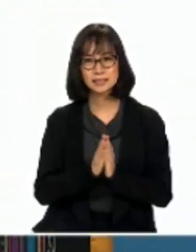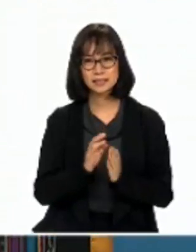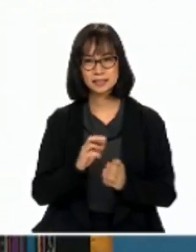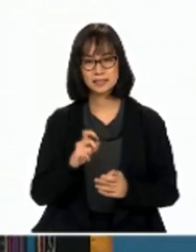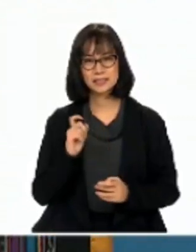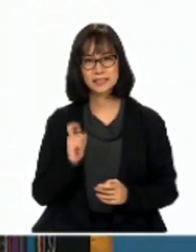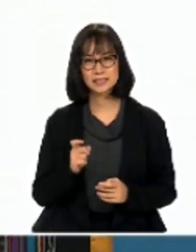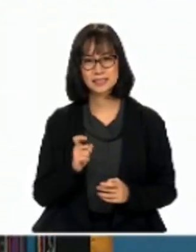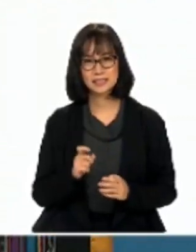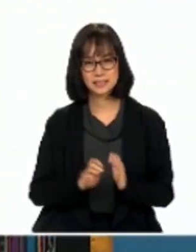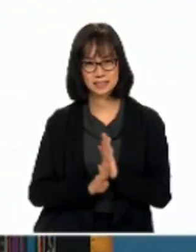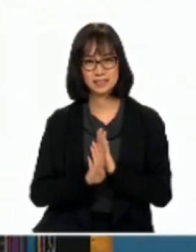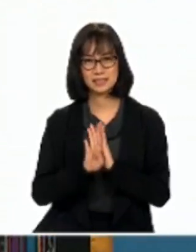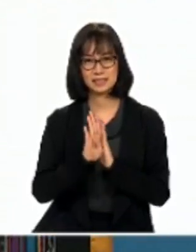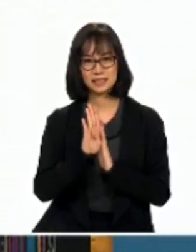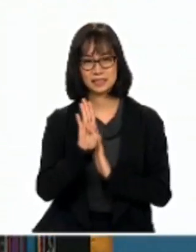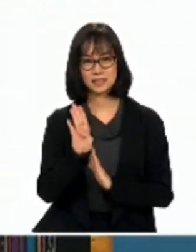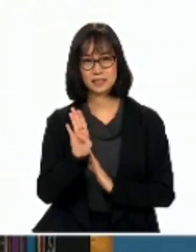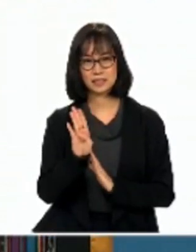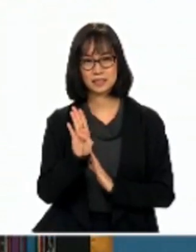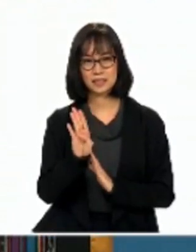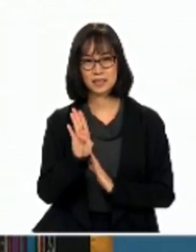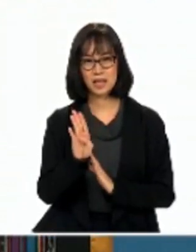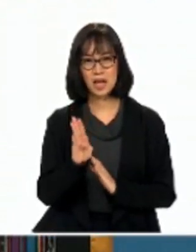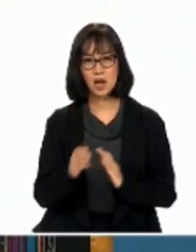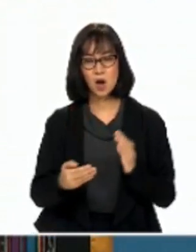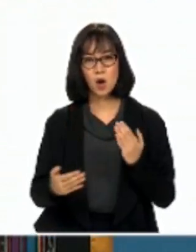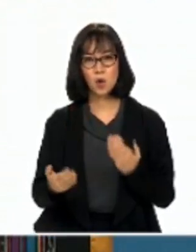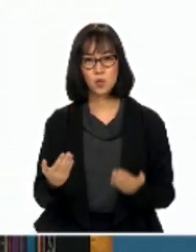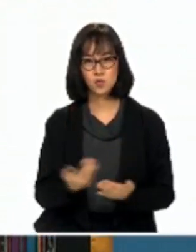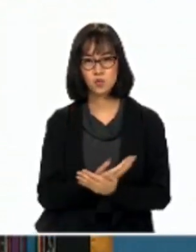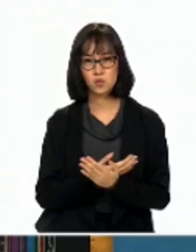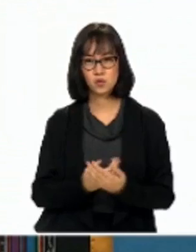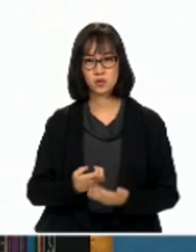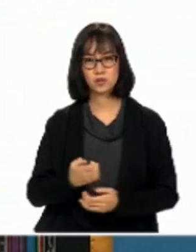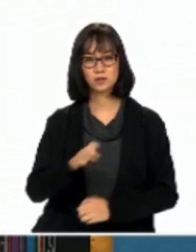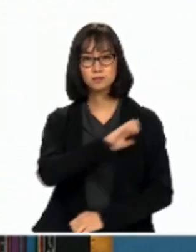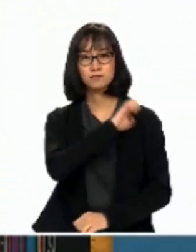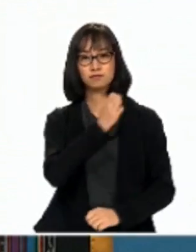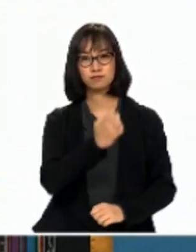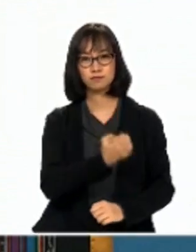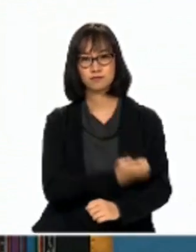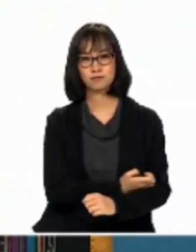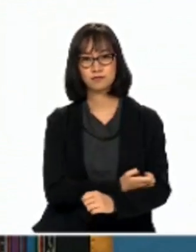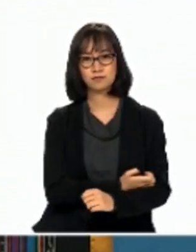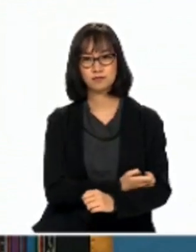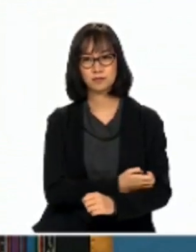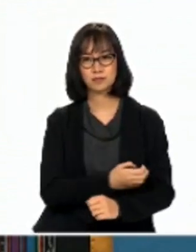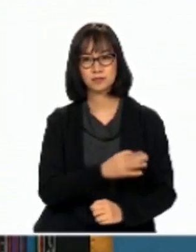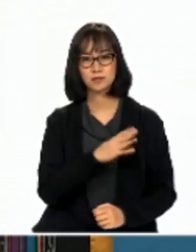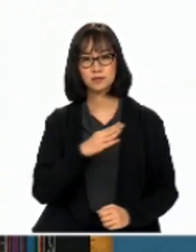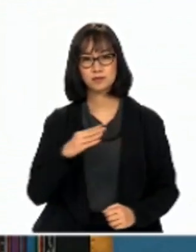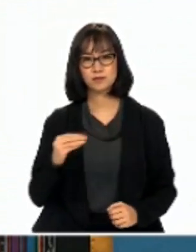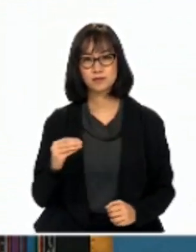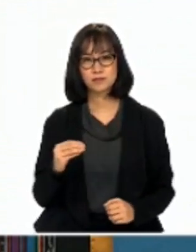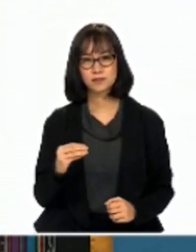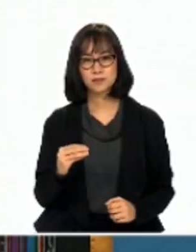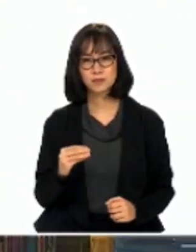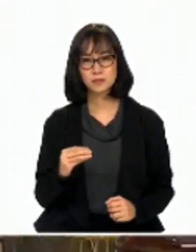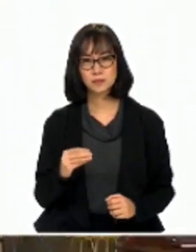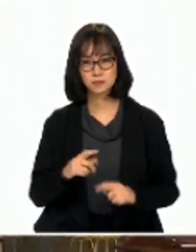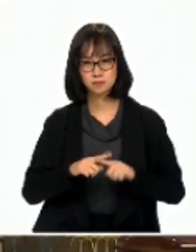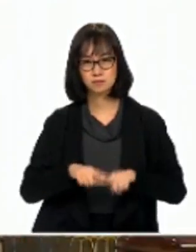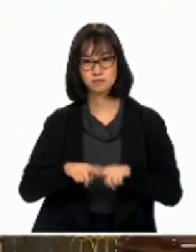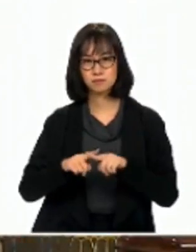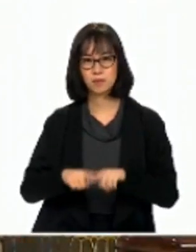of renewable energy resources and reduce dependence on the traditional energy sources such as